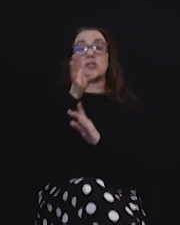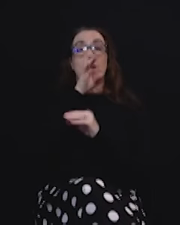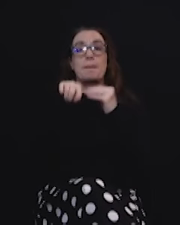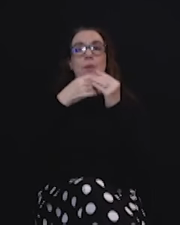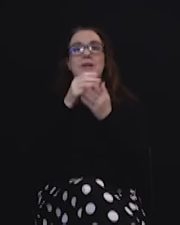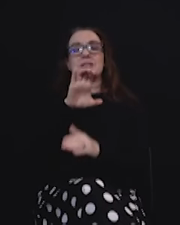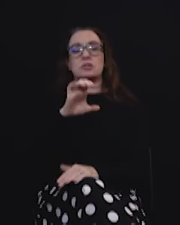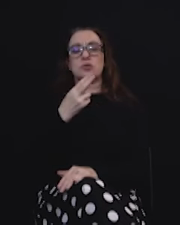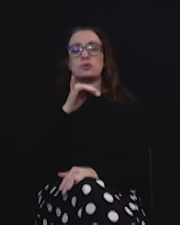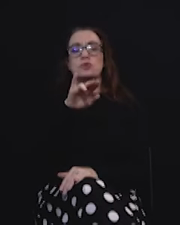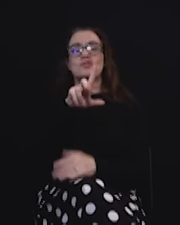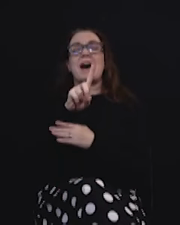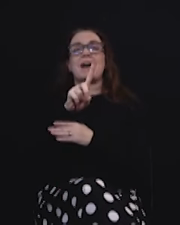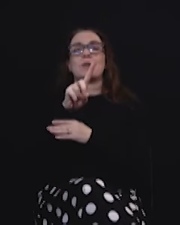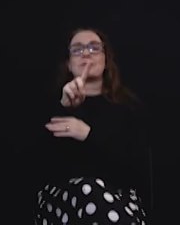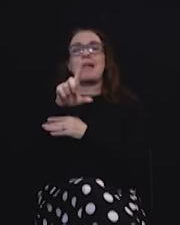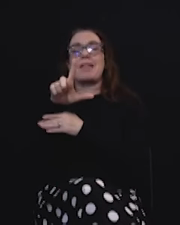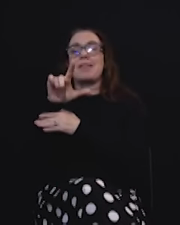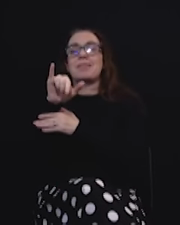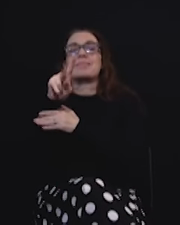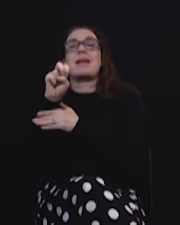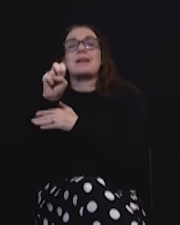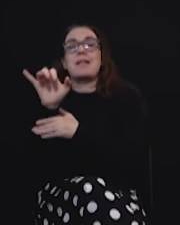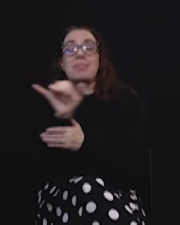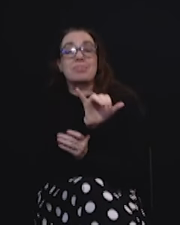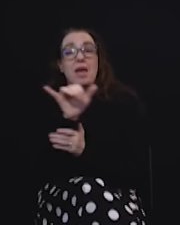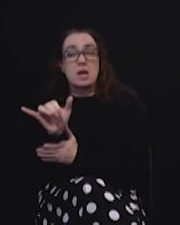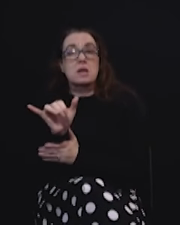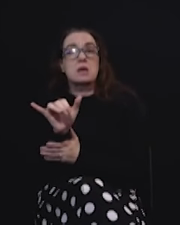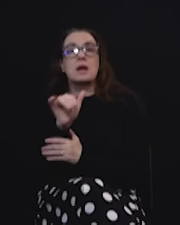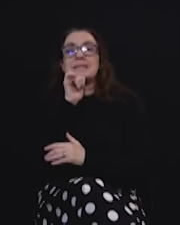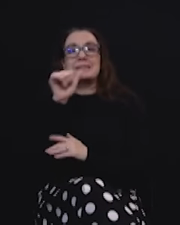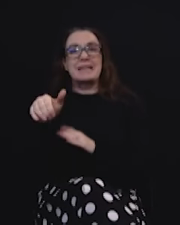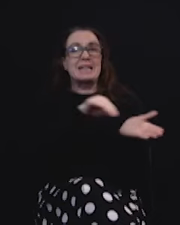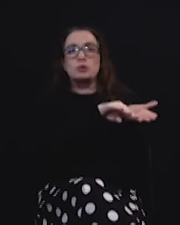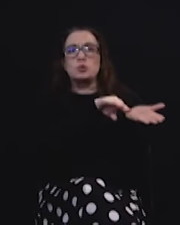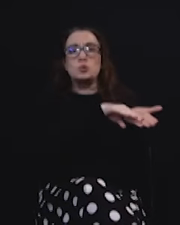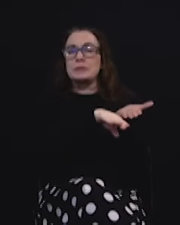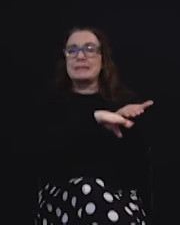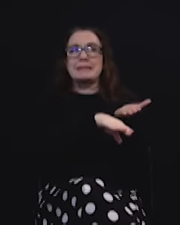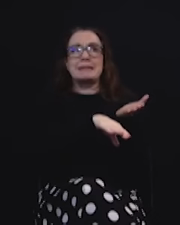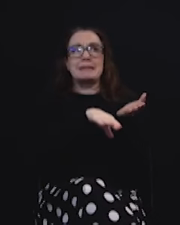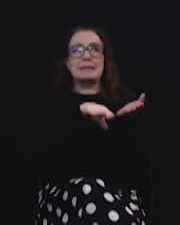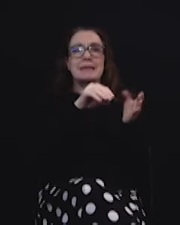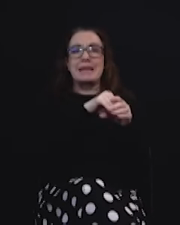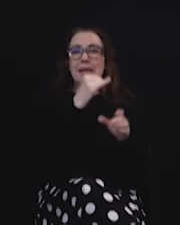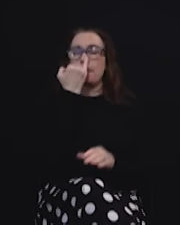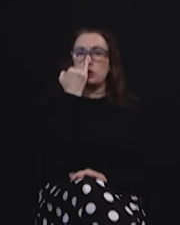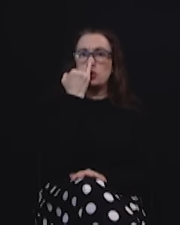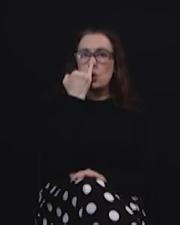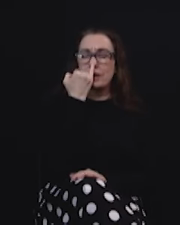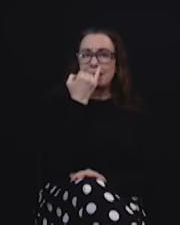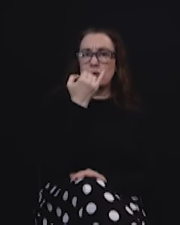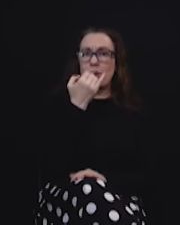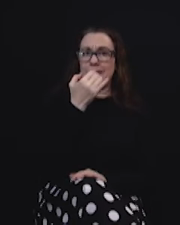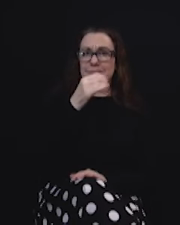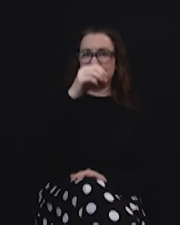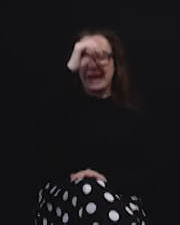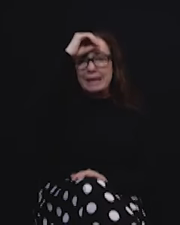to be childlike. He's not excusing us in immaturity or ignorance